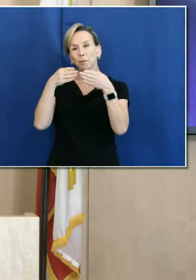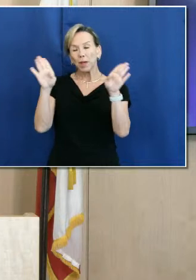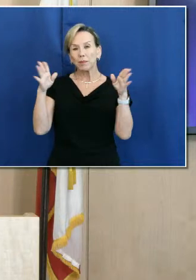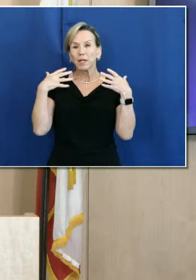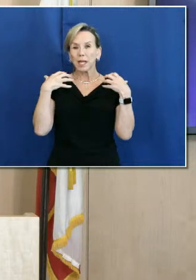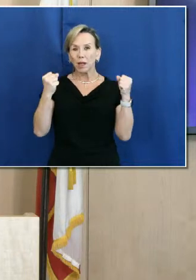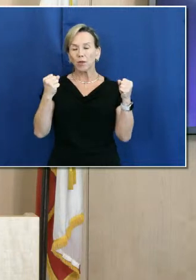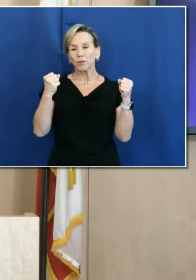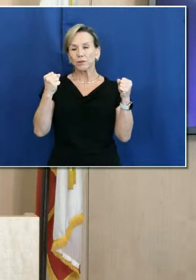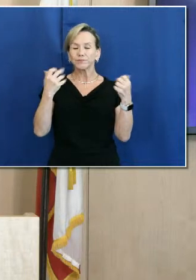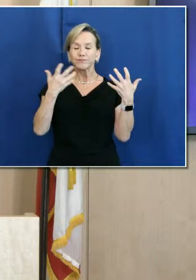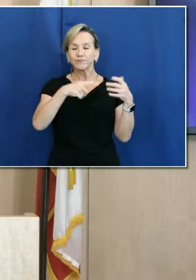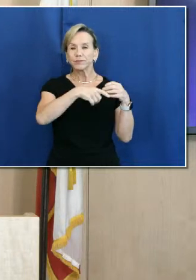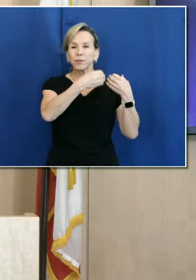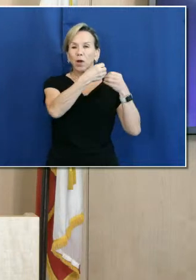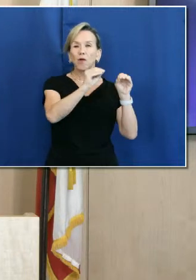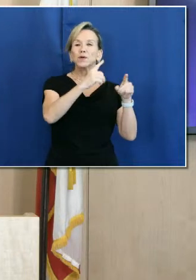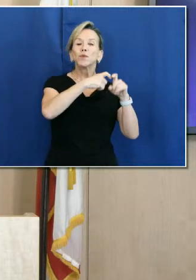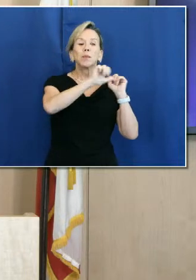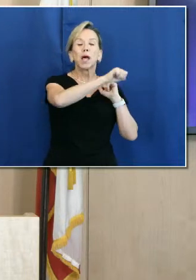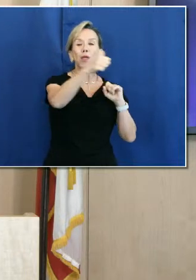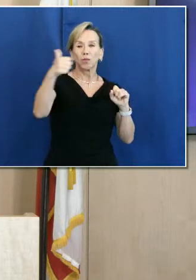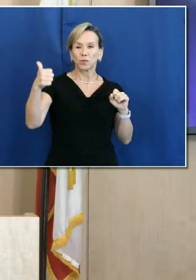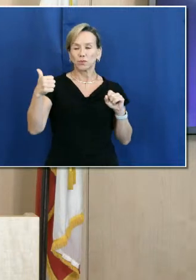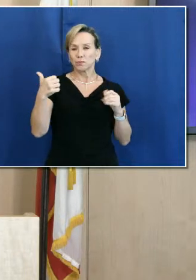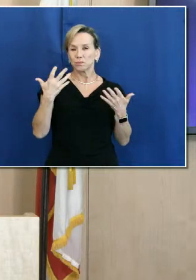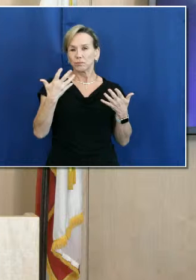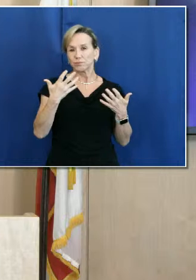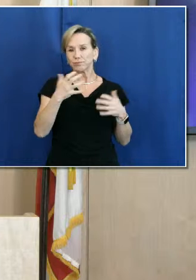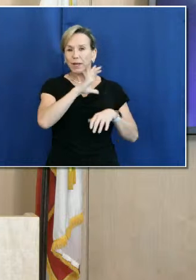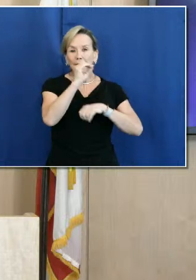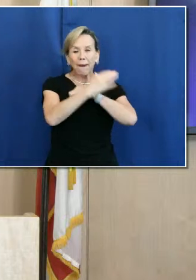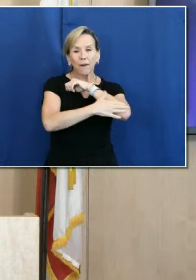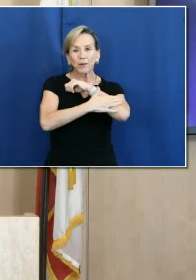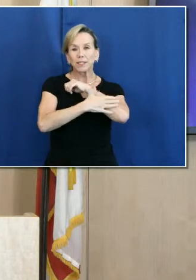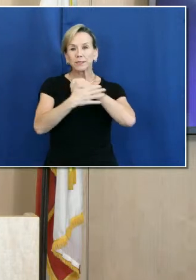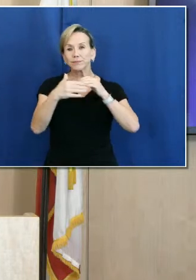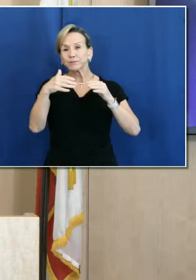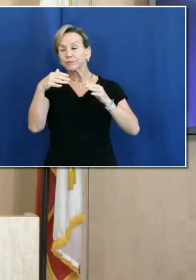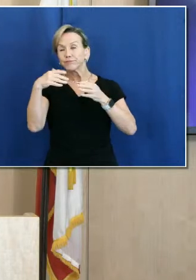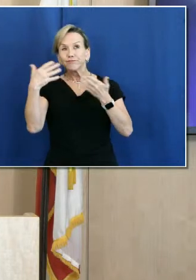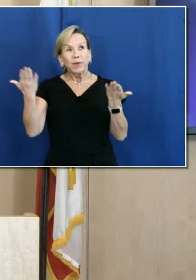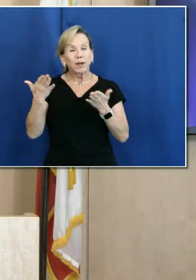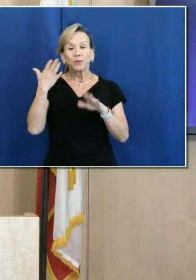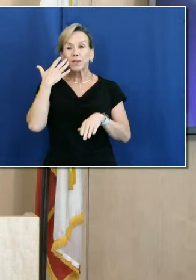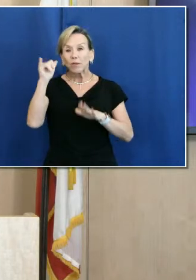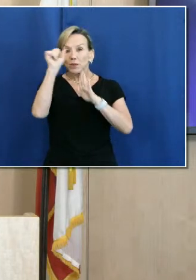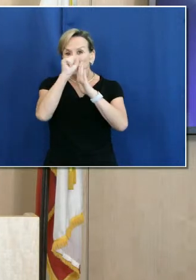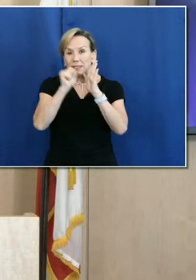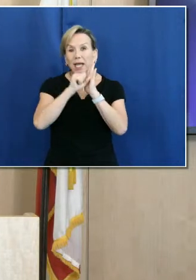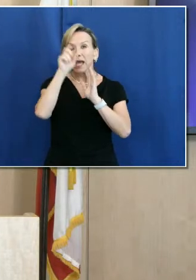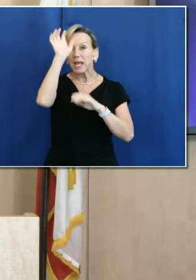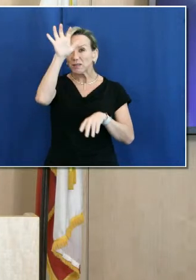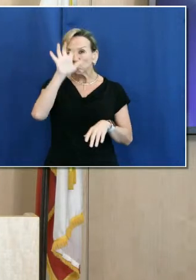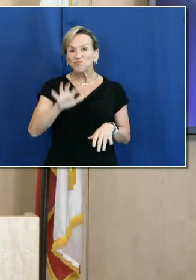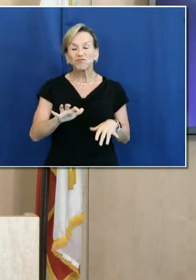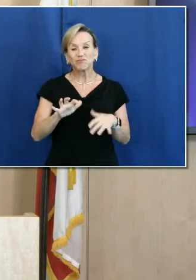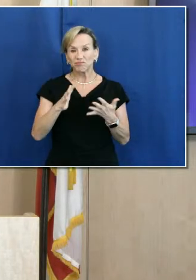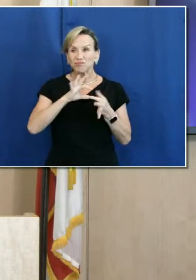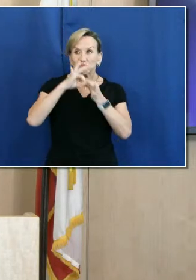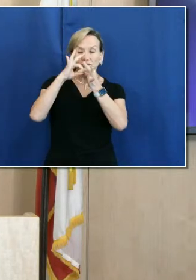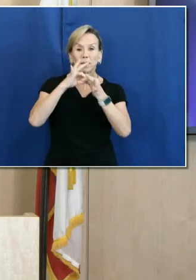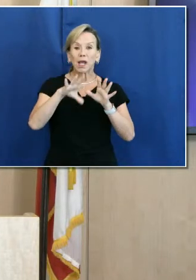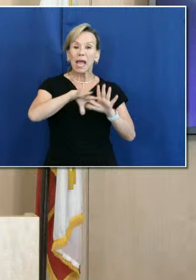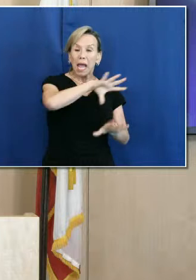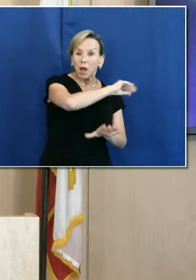agencies of other counties and through the state, other state and county agencies outside the state. We